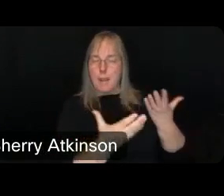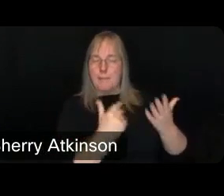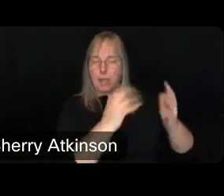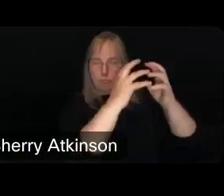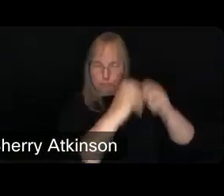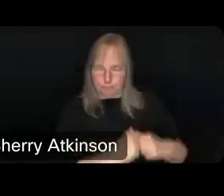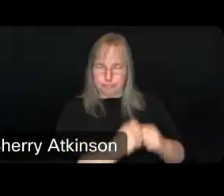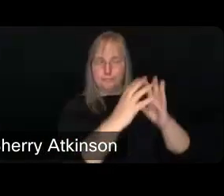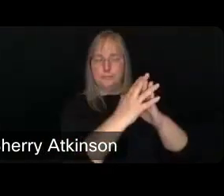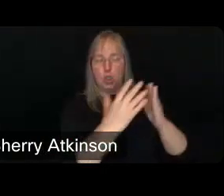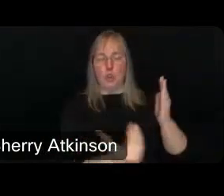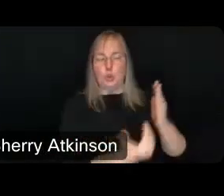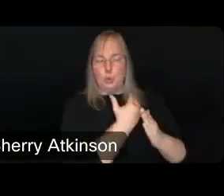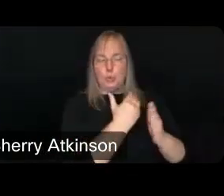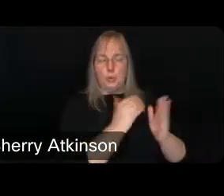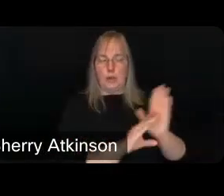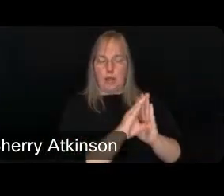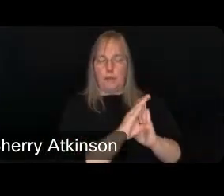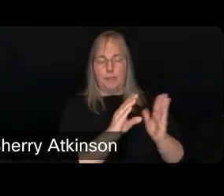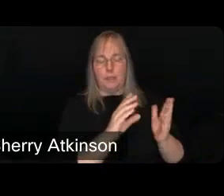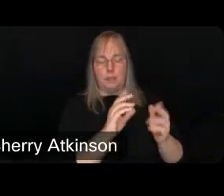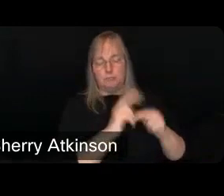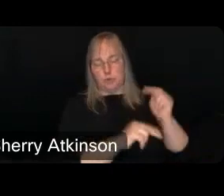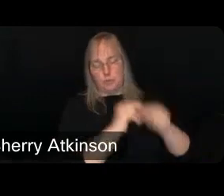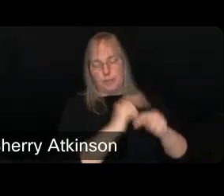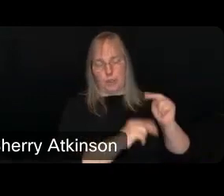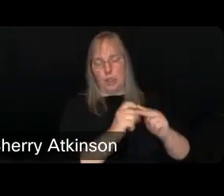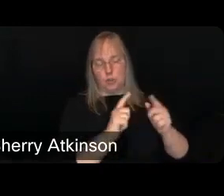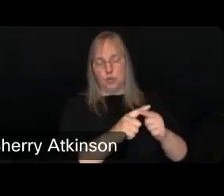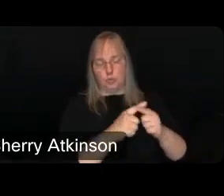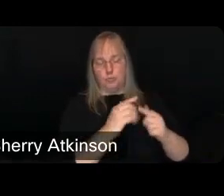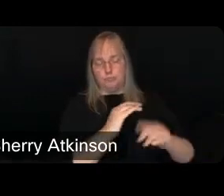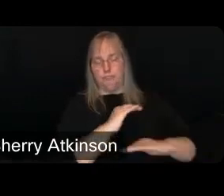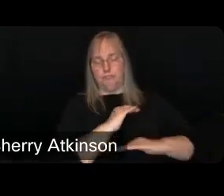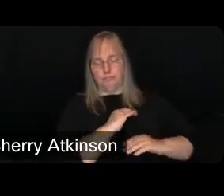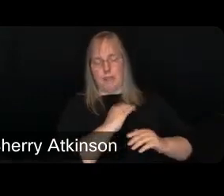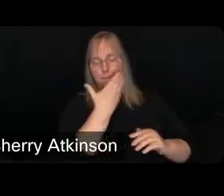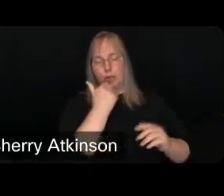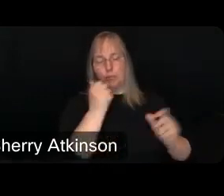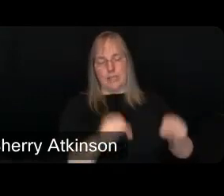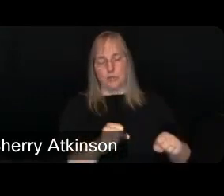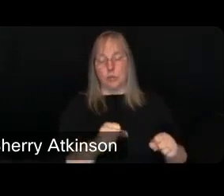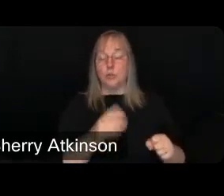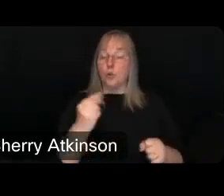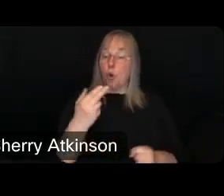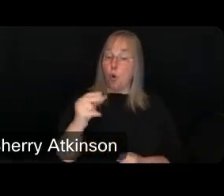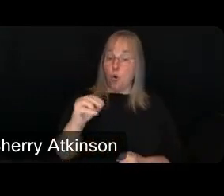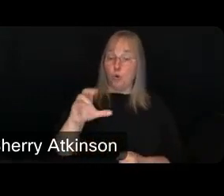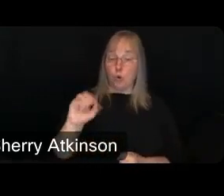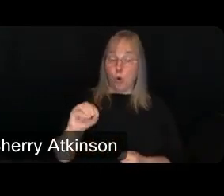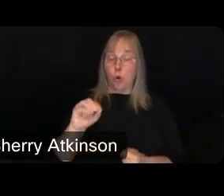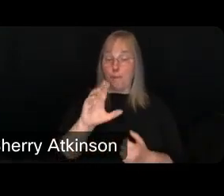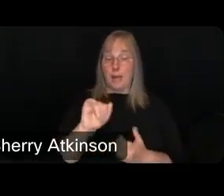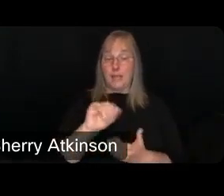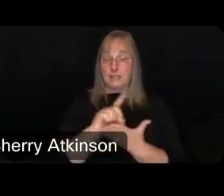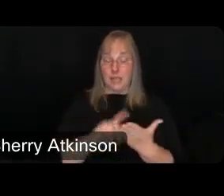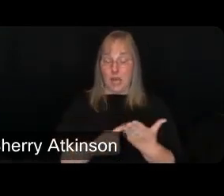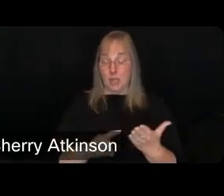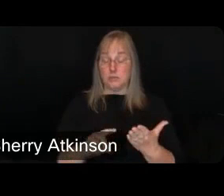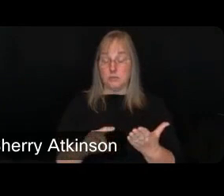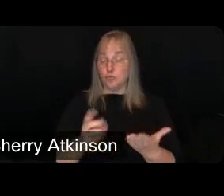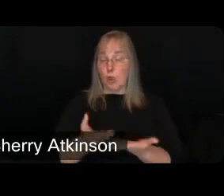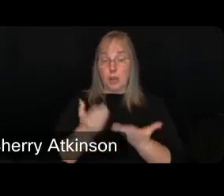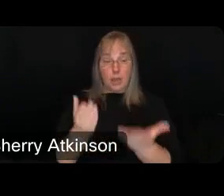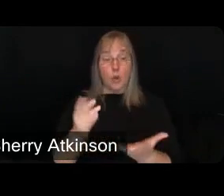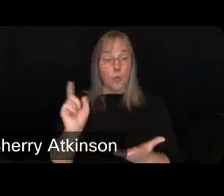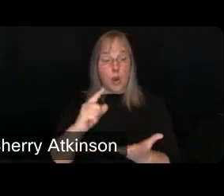kind of higher potential. So where does HOCO by design recommend we accommodate a good bit of our residential demand